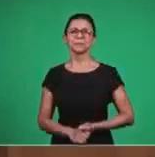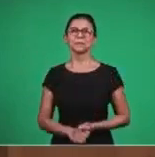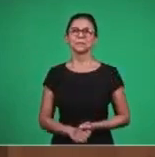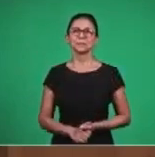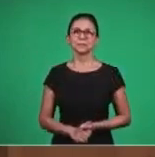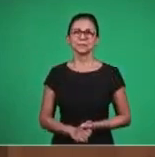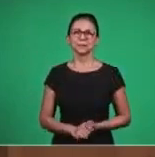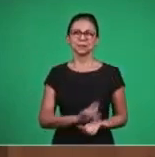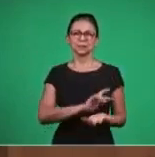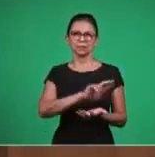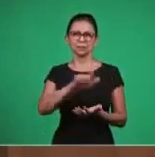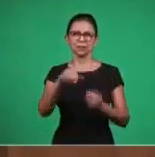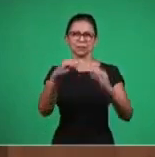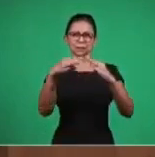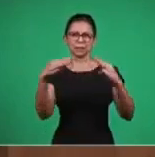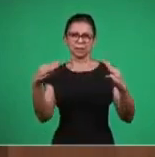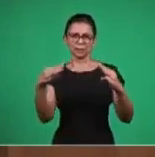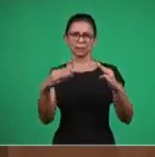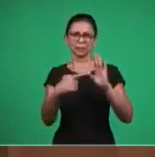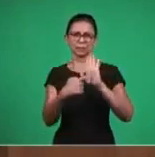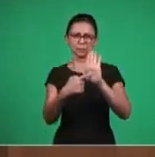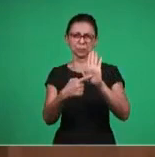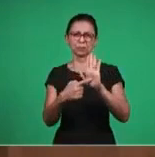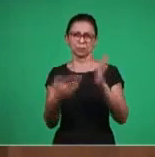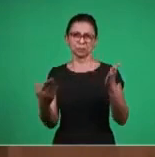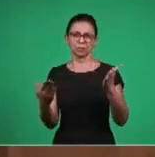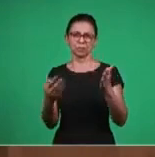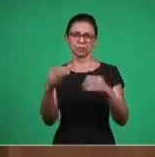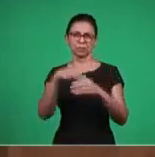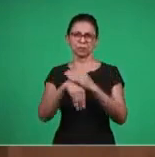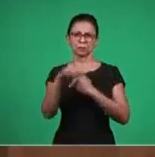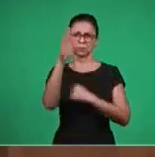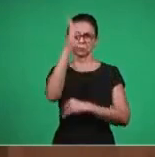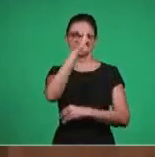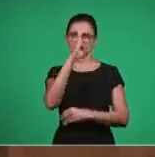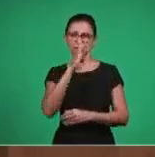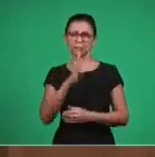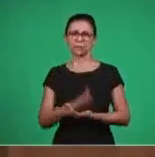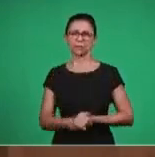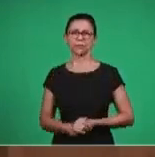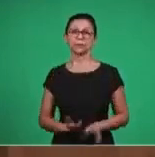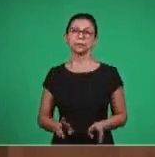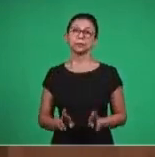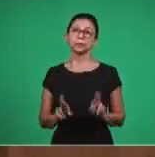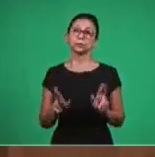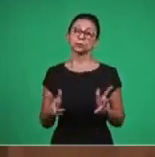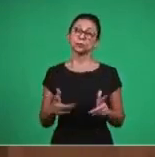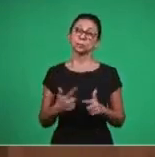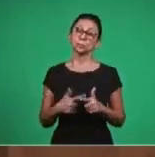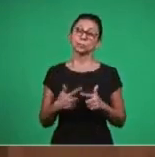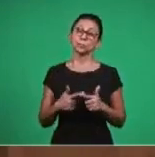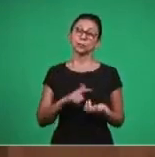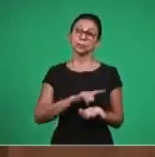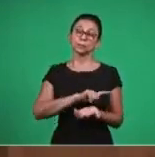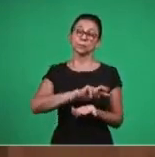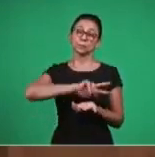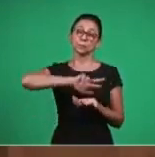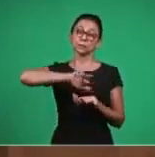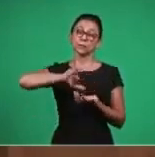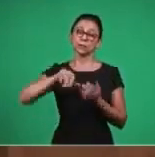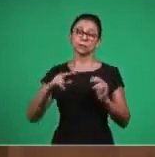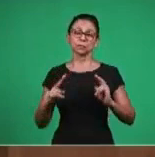different. The seminars that took place all over Brazil, they had a different character because the topics that